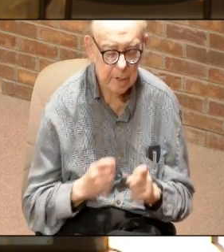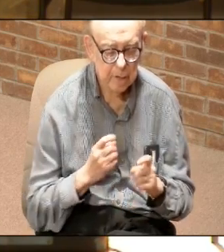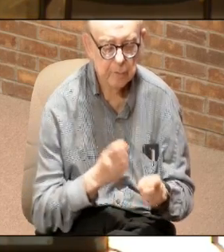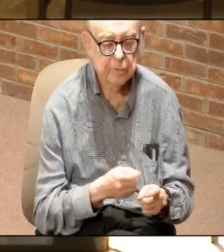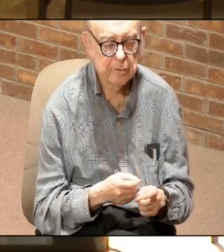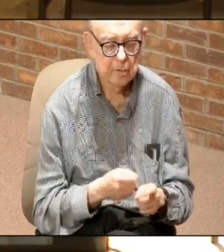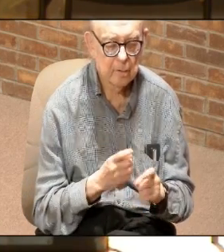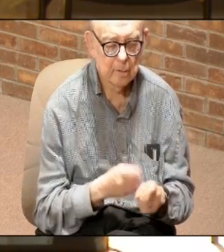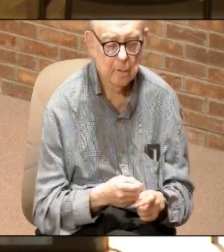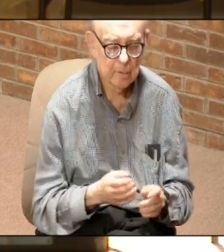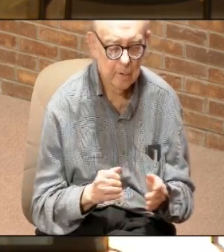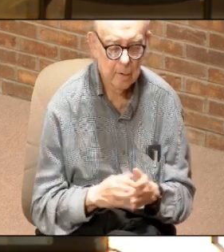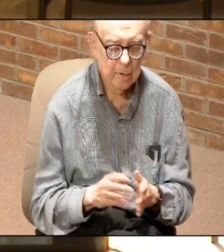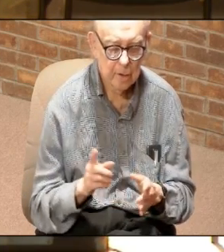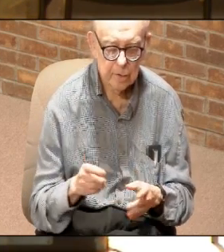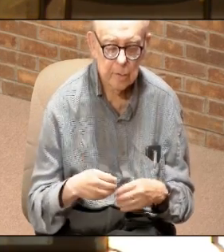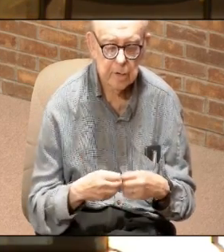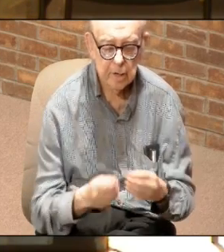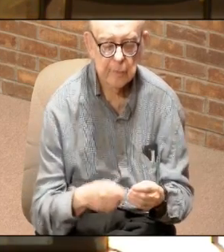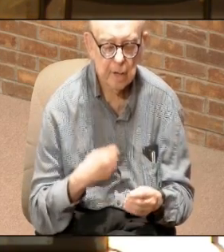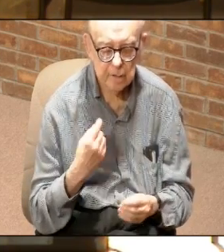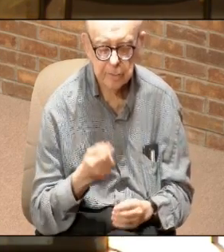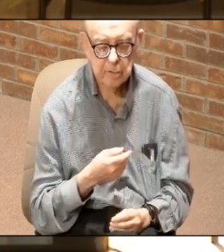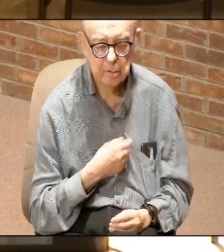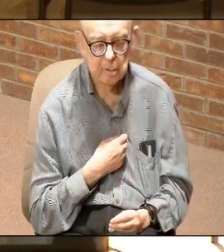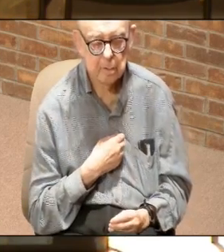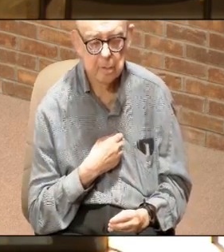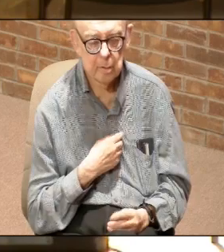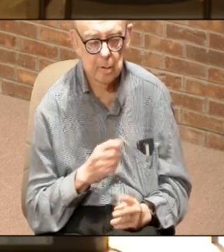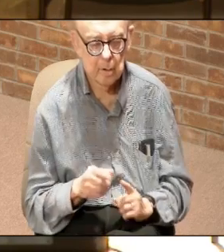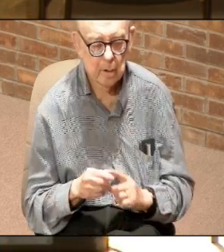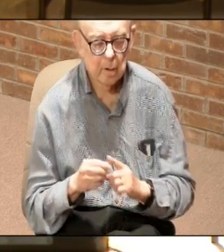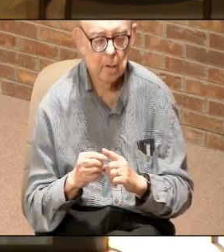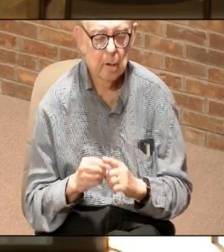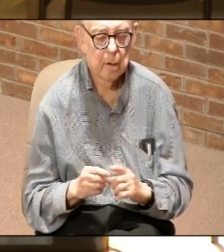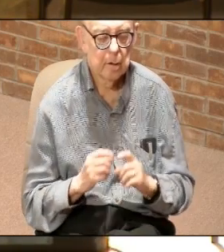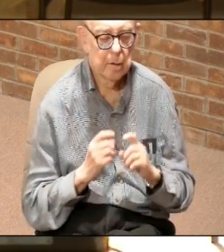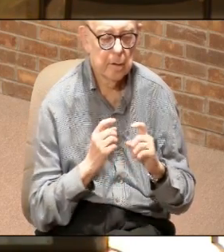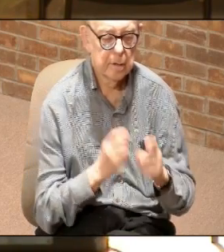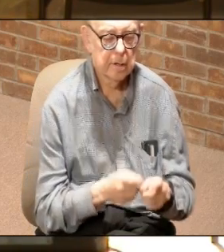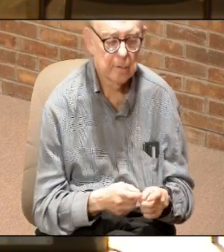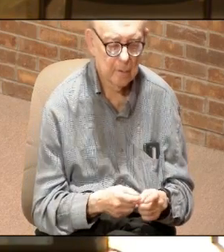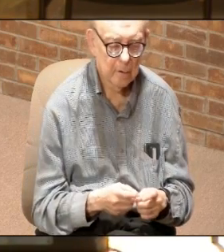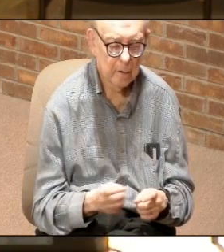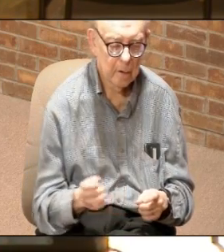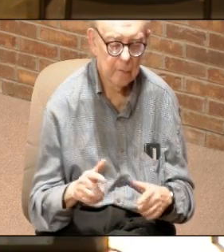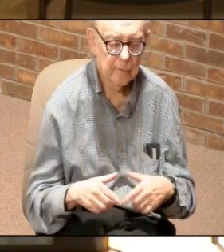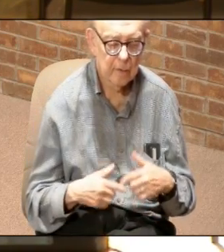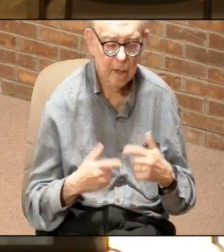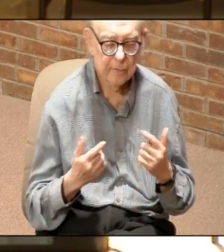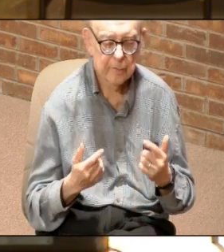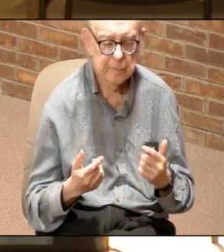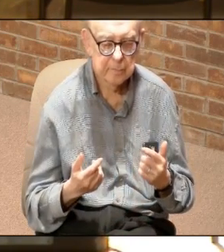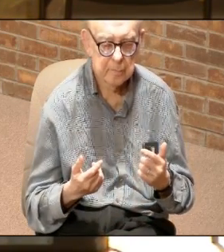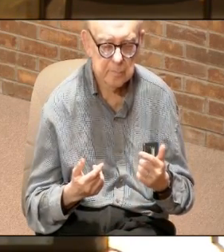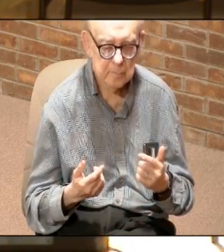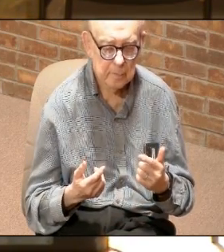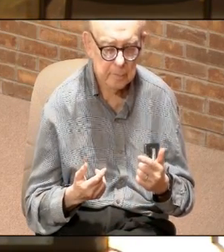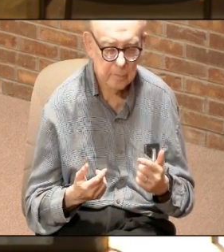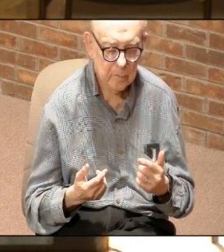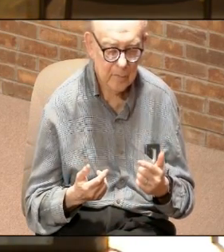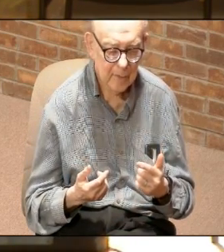gifts that you give us, especially the gift of life